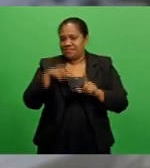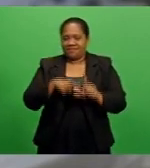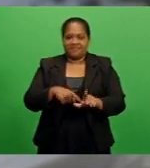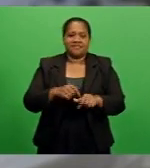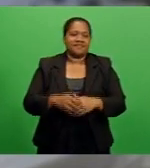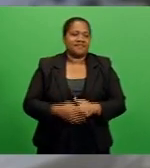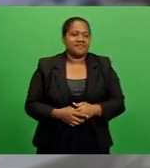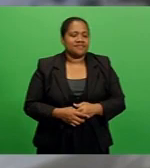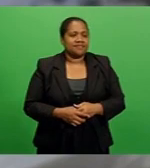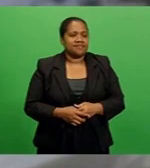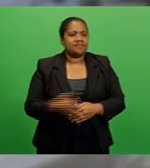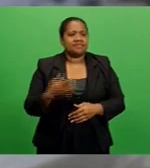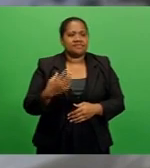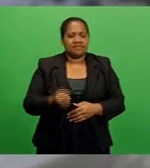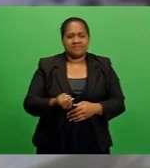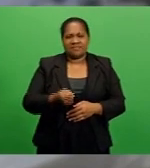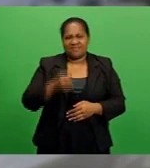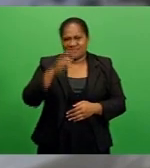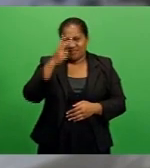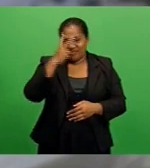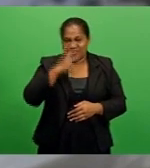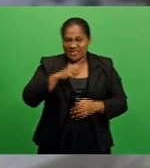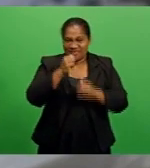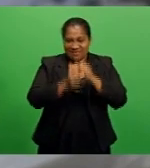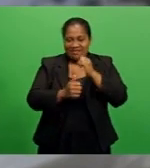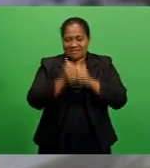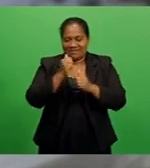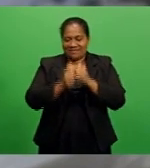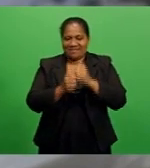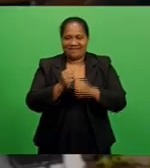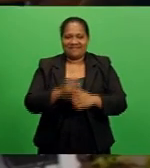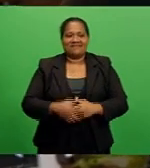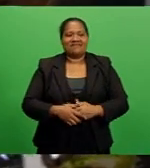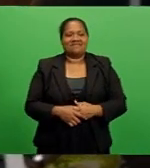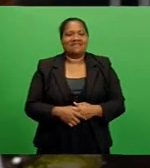outscoring her elder brother Kalani Wakeham. Felipe Naikaso has more.